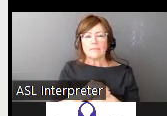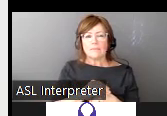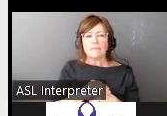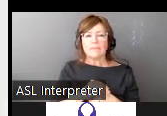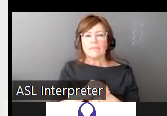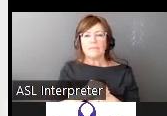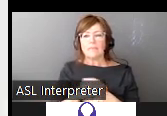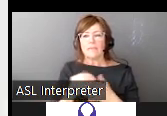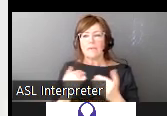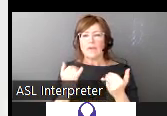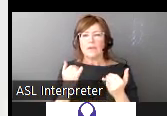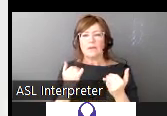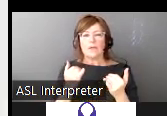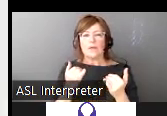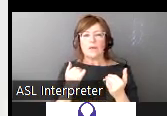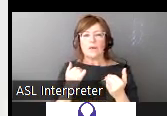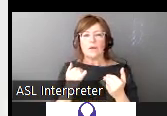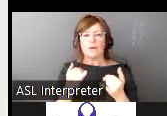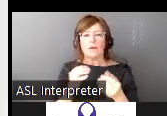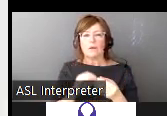So now it's back to here.